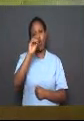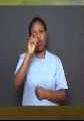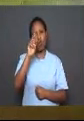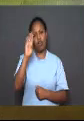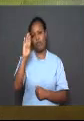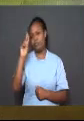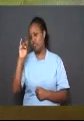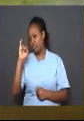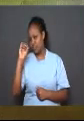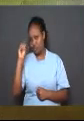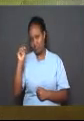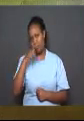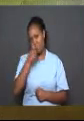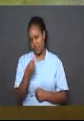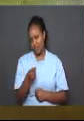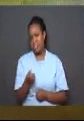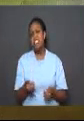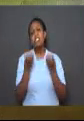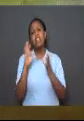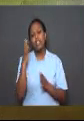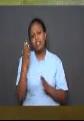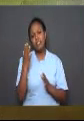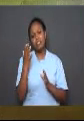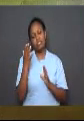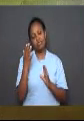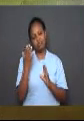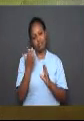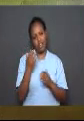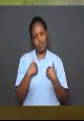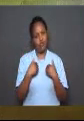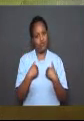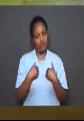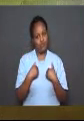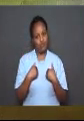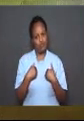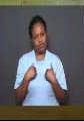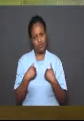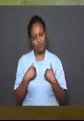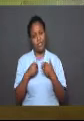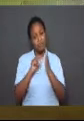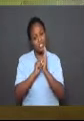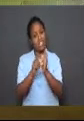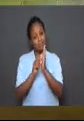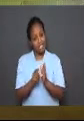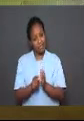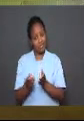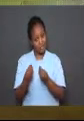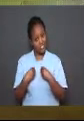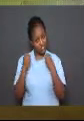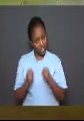different forms of corruption can you identify? Can you provide an example of